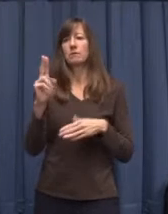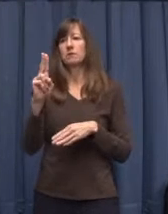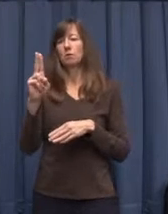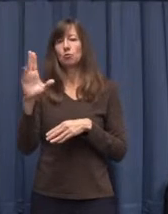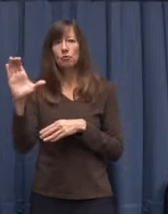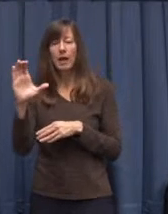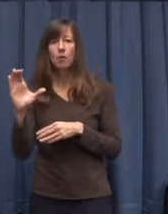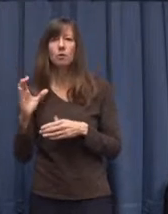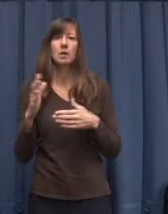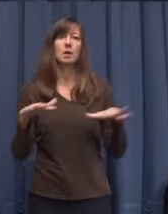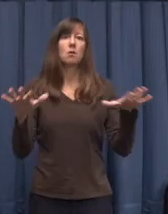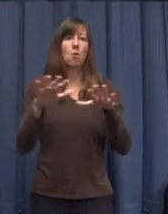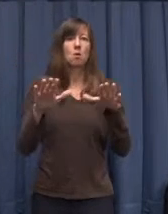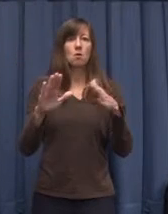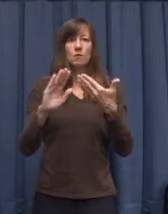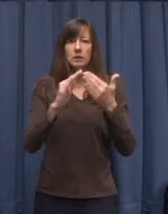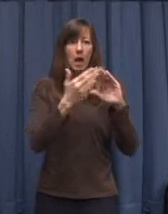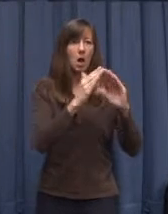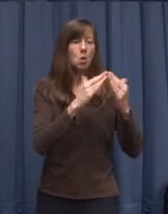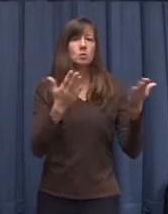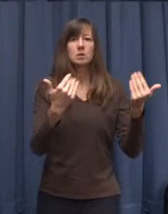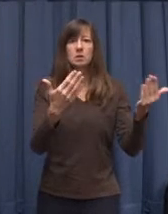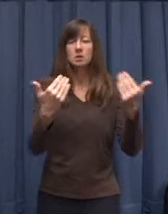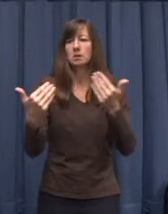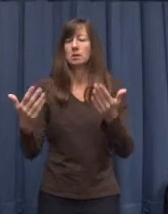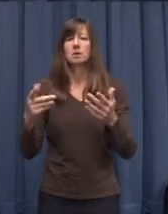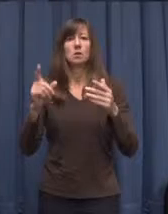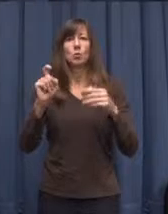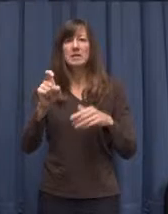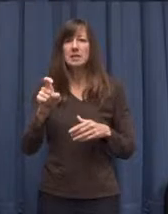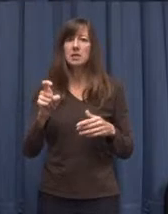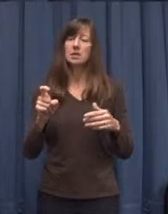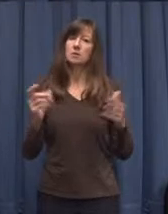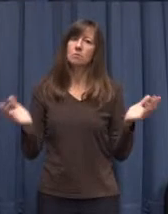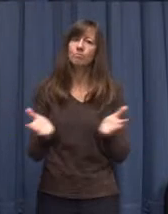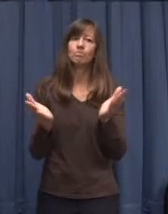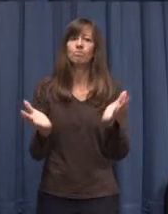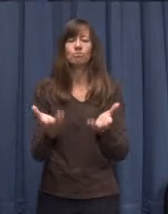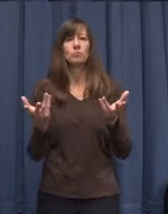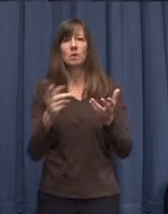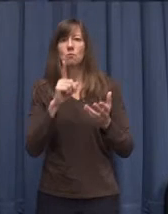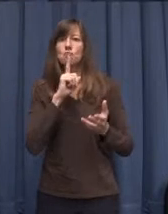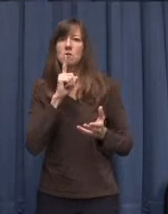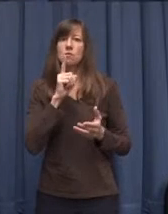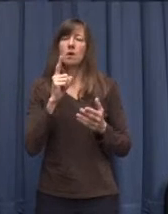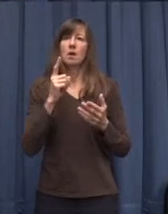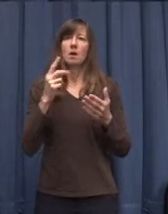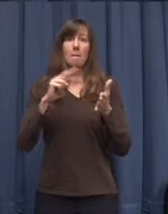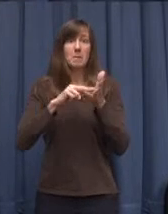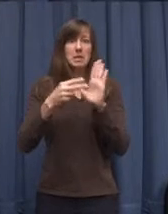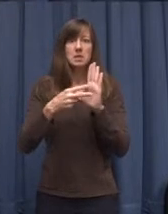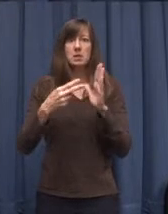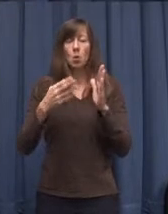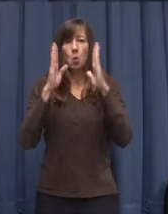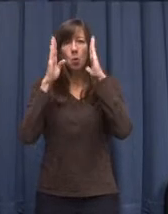and say, we've got to step up our game here. All of the indicators are blinking bright